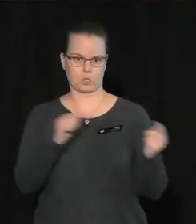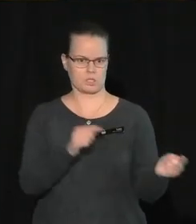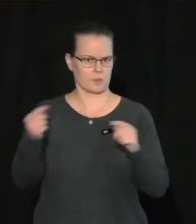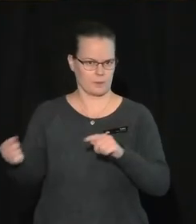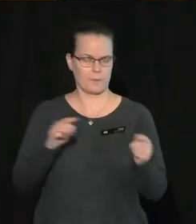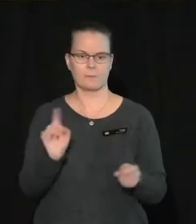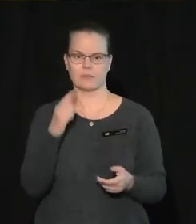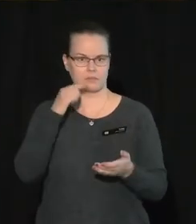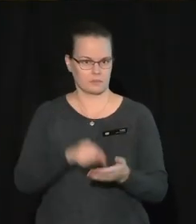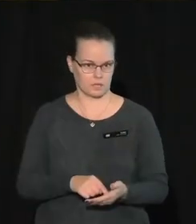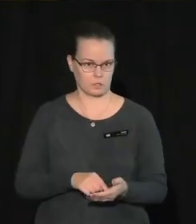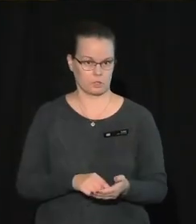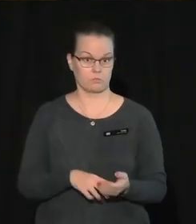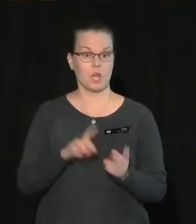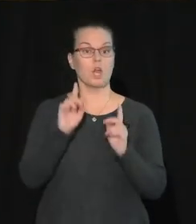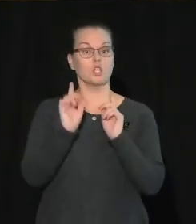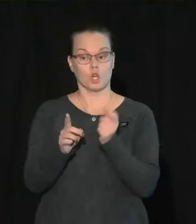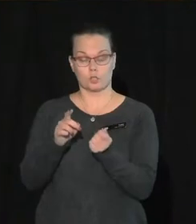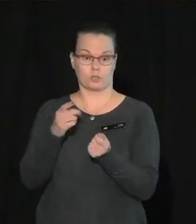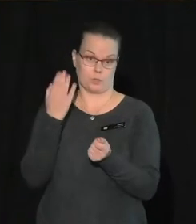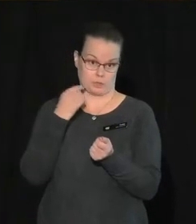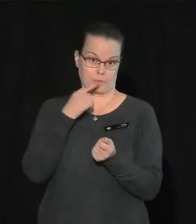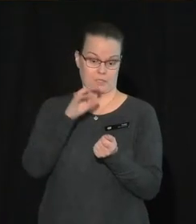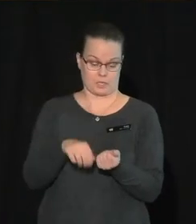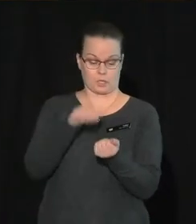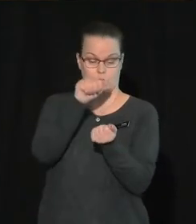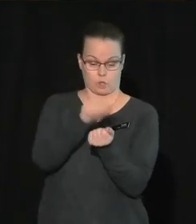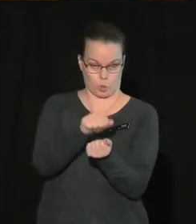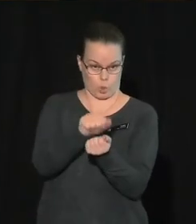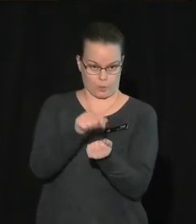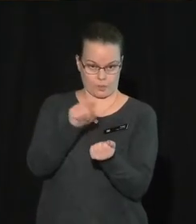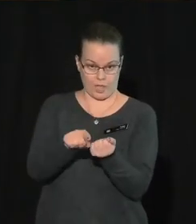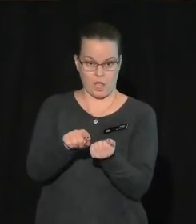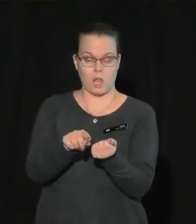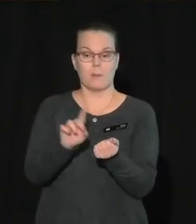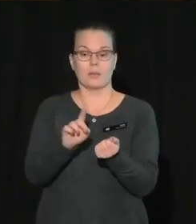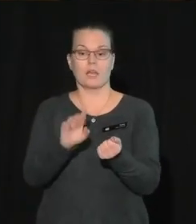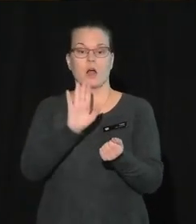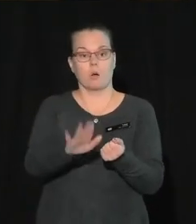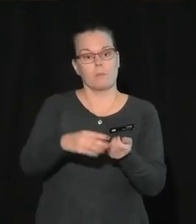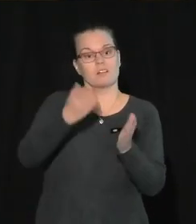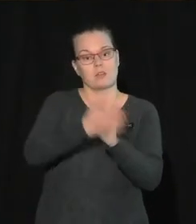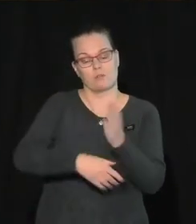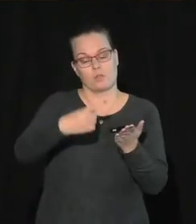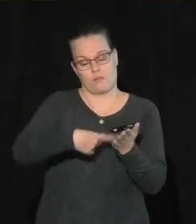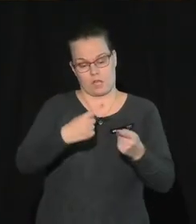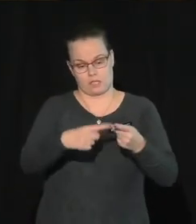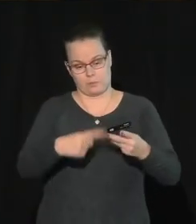mean? Products that fulfill the accessibility obligations of this directive